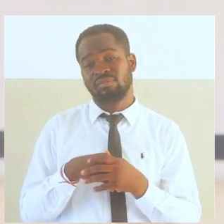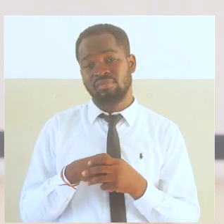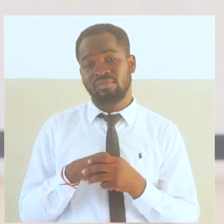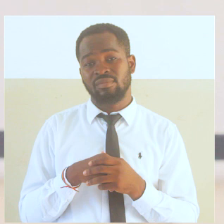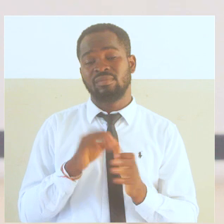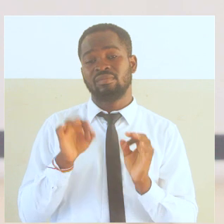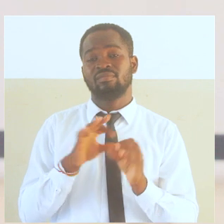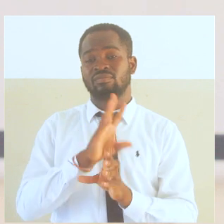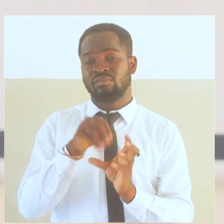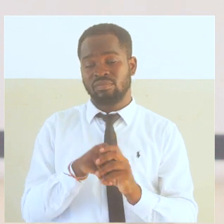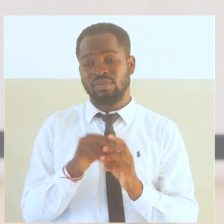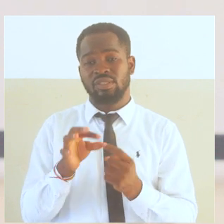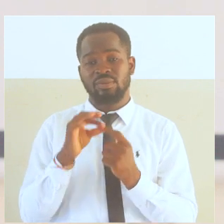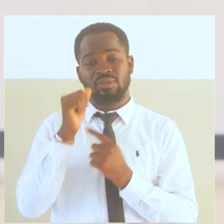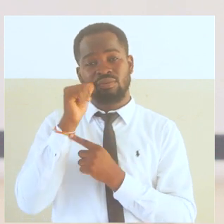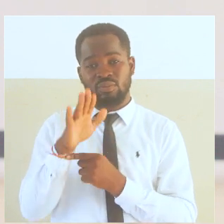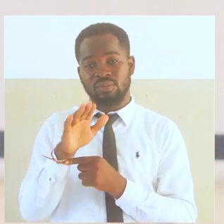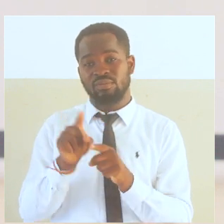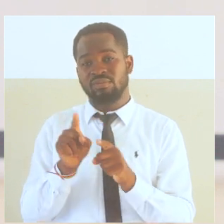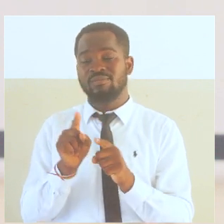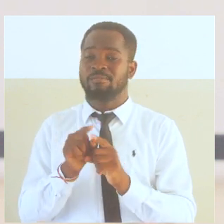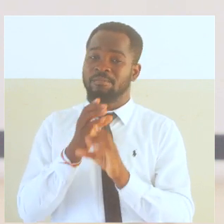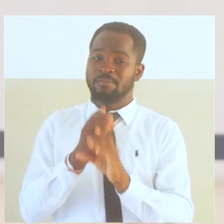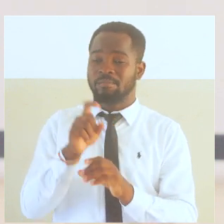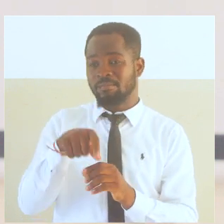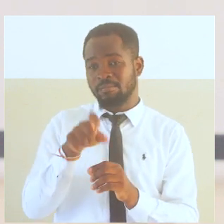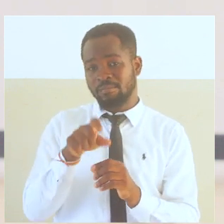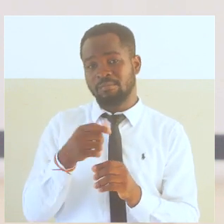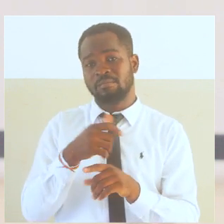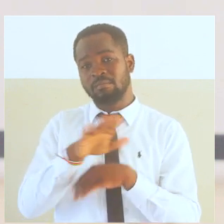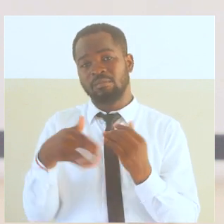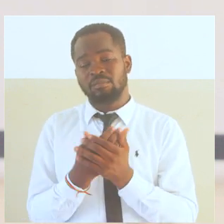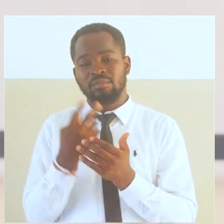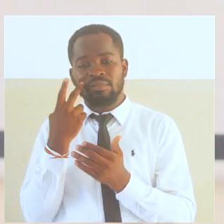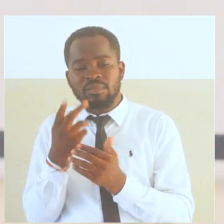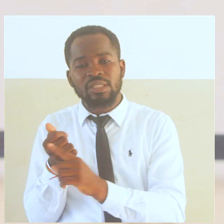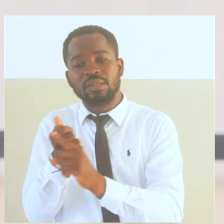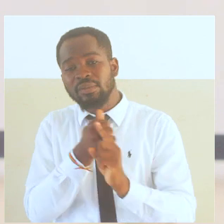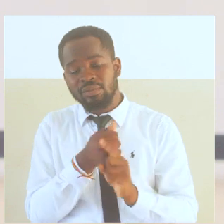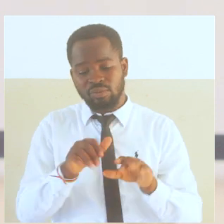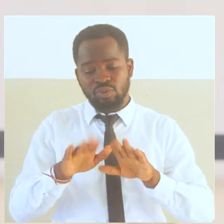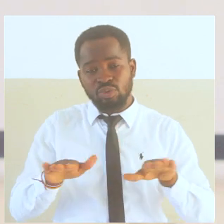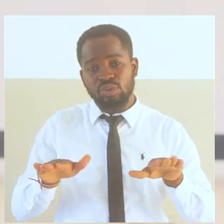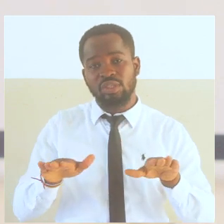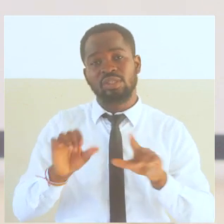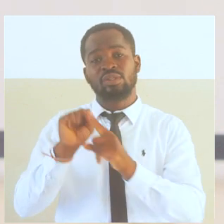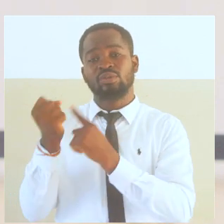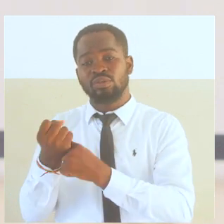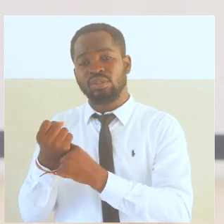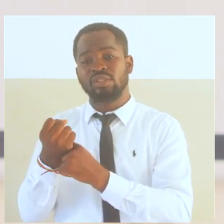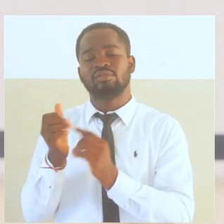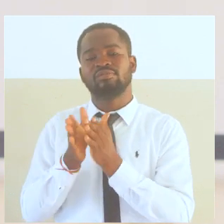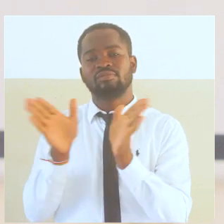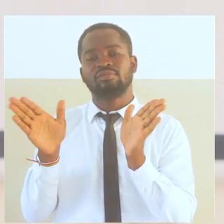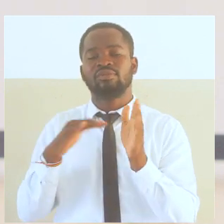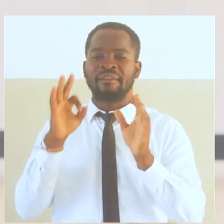also genetic. It's difficult to control the genetic factor. If you have a family of children with spina bifida or